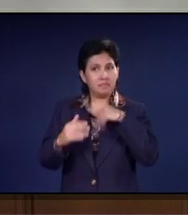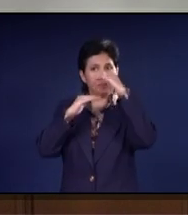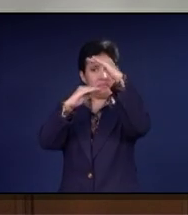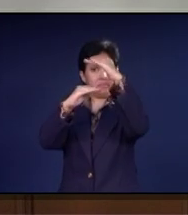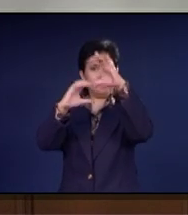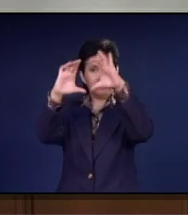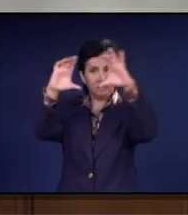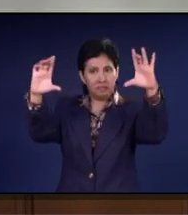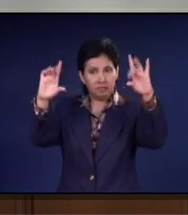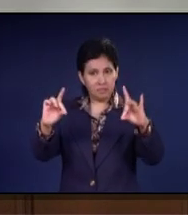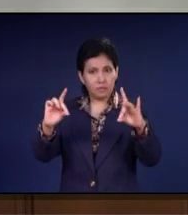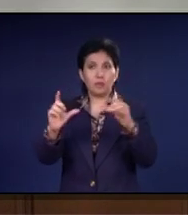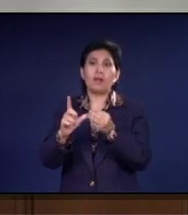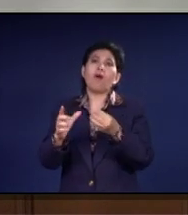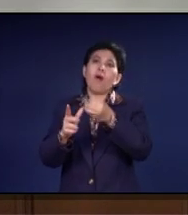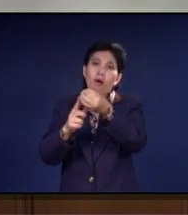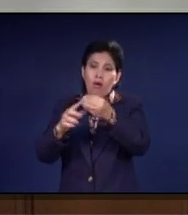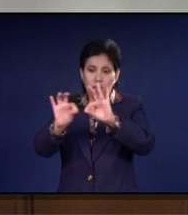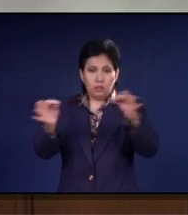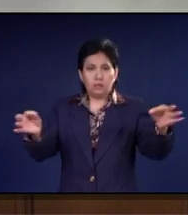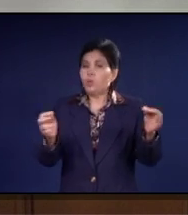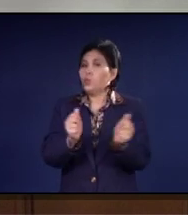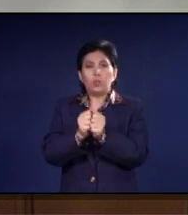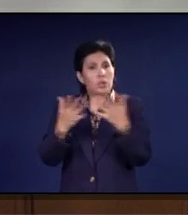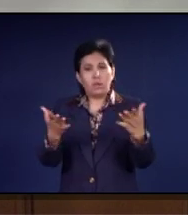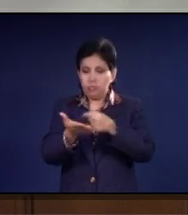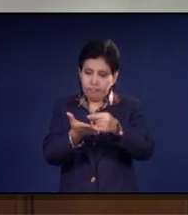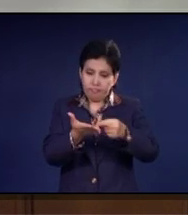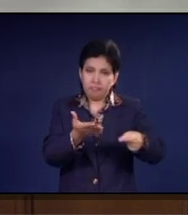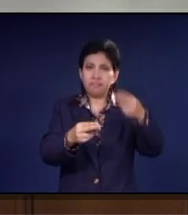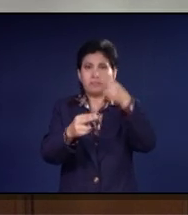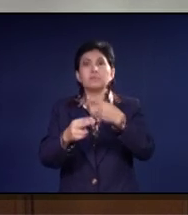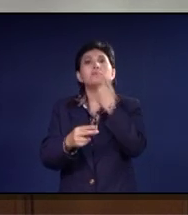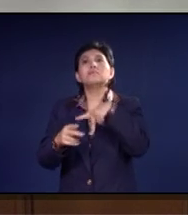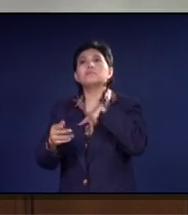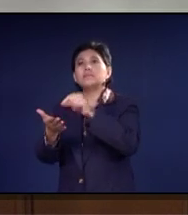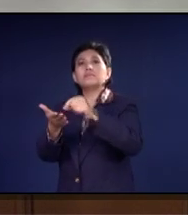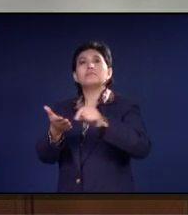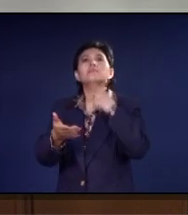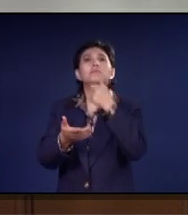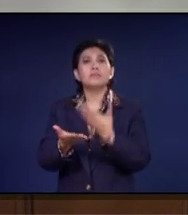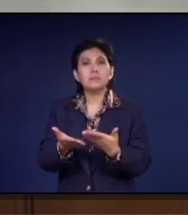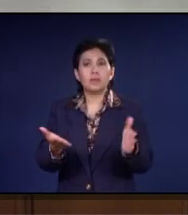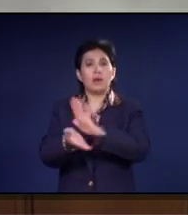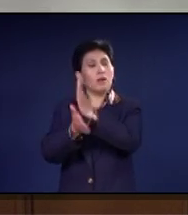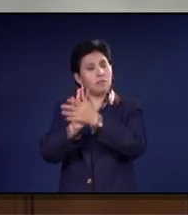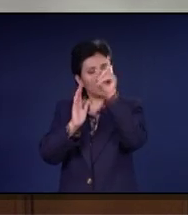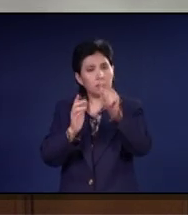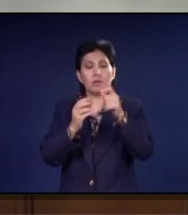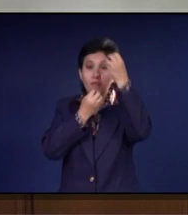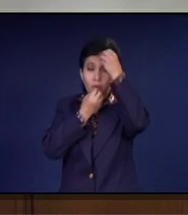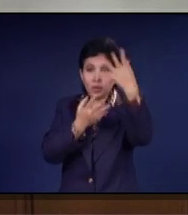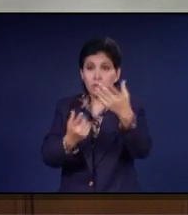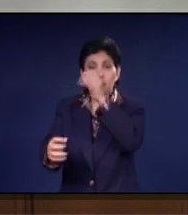or sentence without citing that person's name. If you get your information from